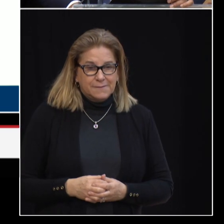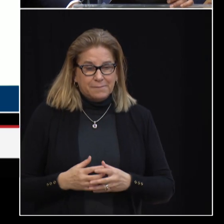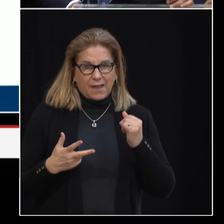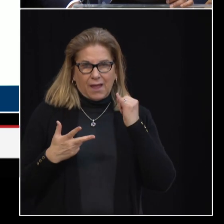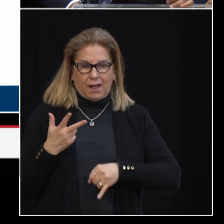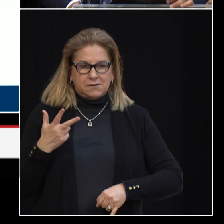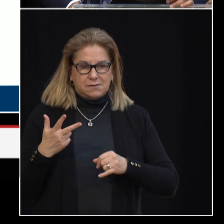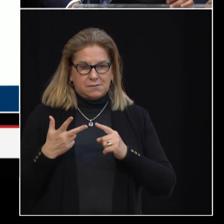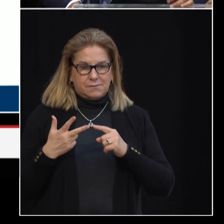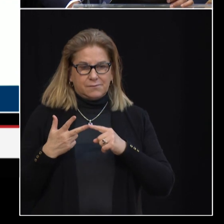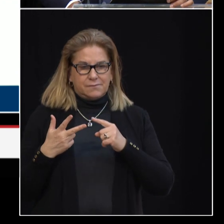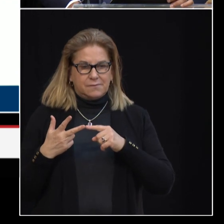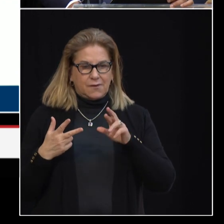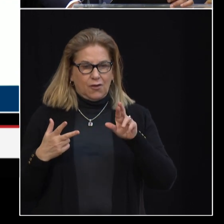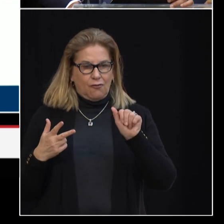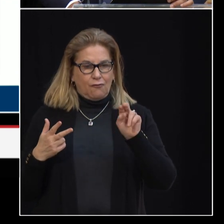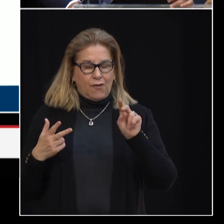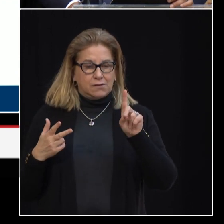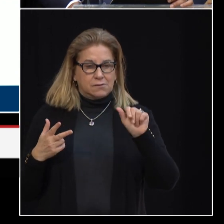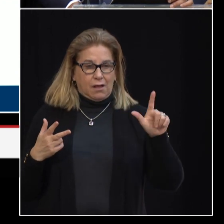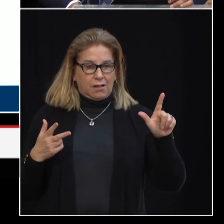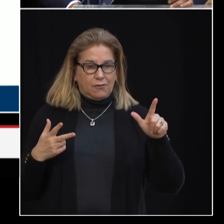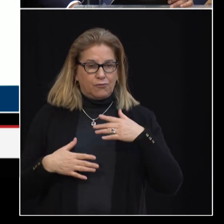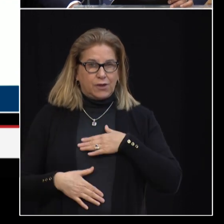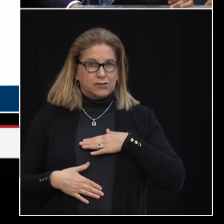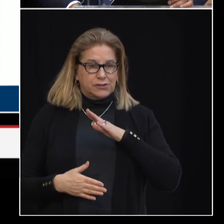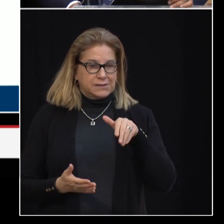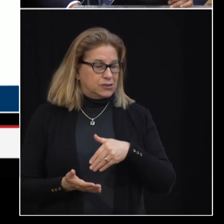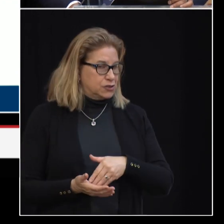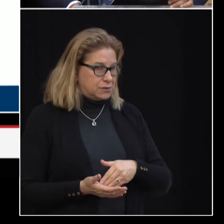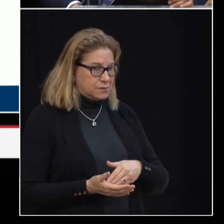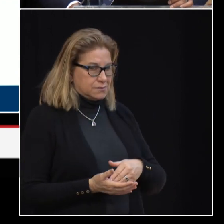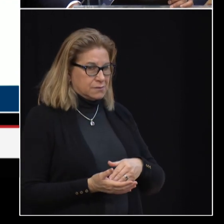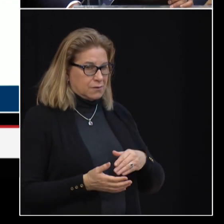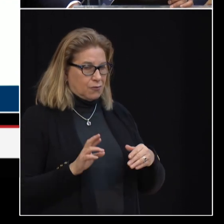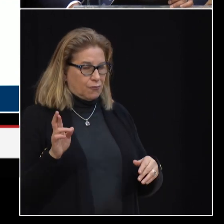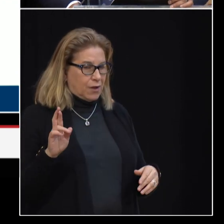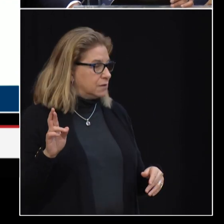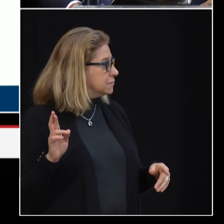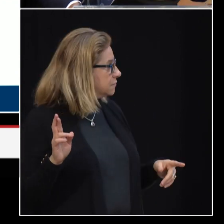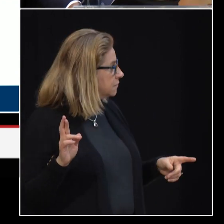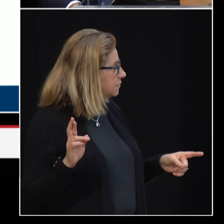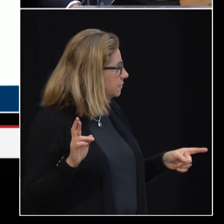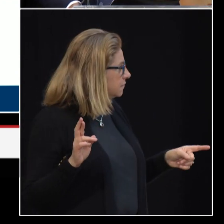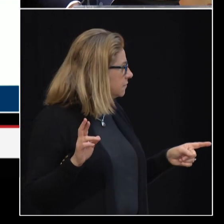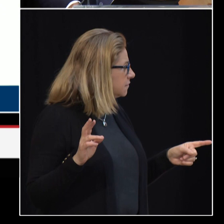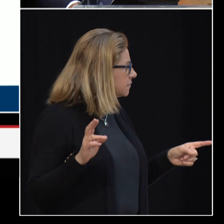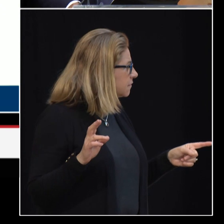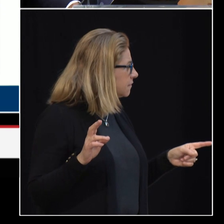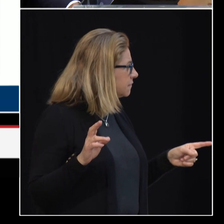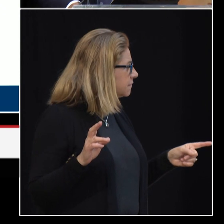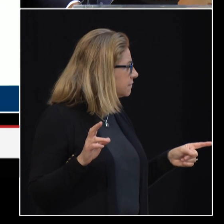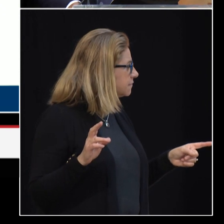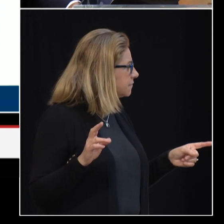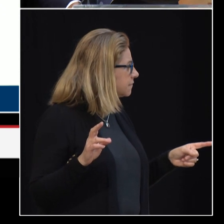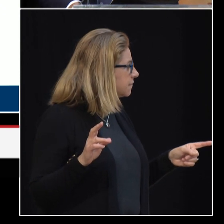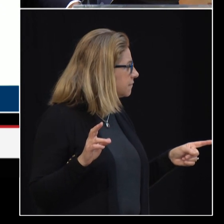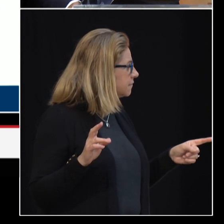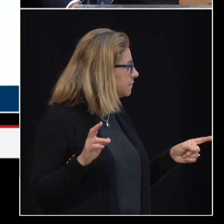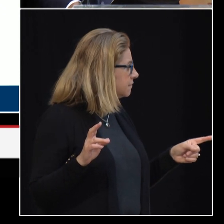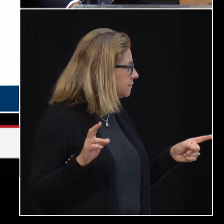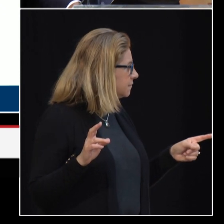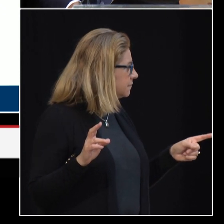Recreation Center. If you look in the right-hand corner, at the very end, you'll see a facility. You see like a